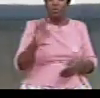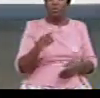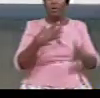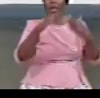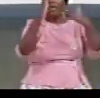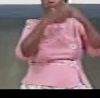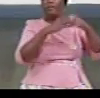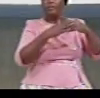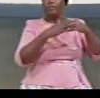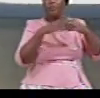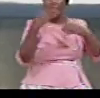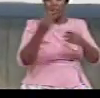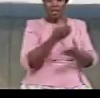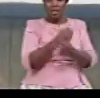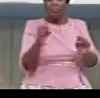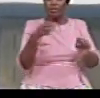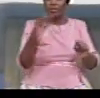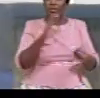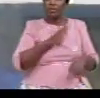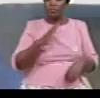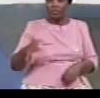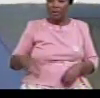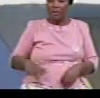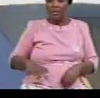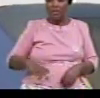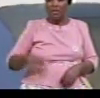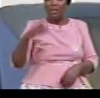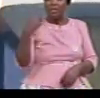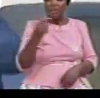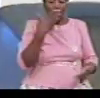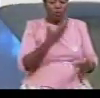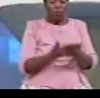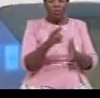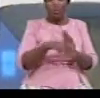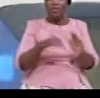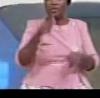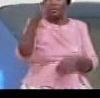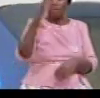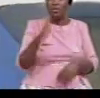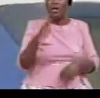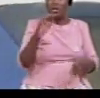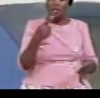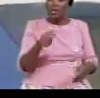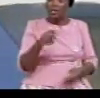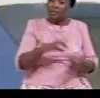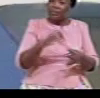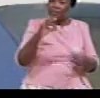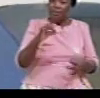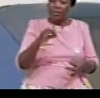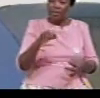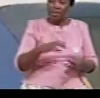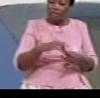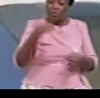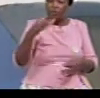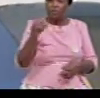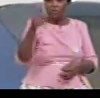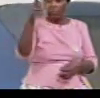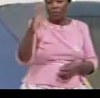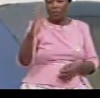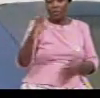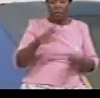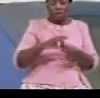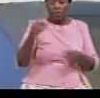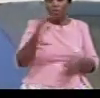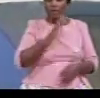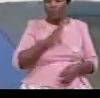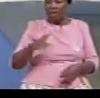the salvation of Christ, the goodness of God, the Spirit of God, Spirit of